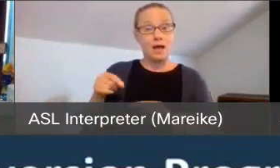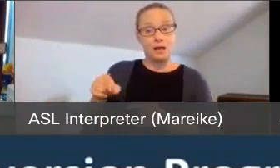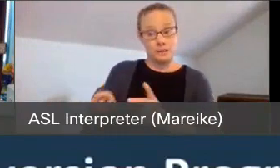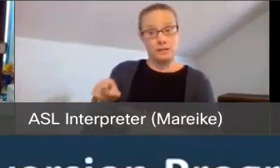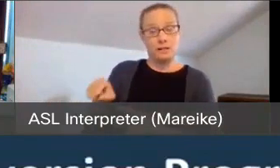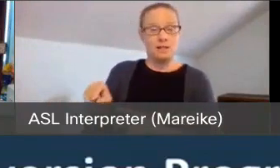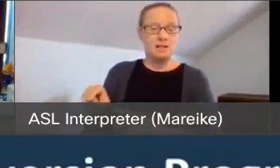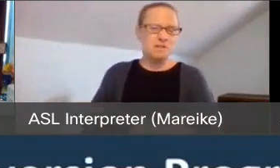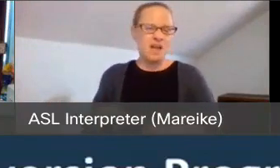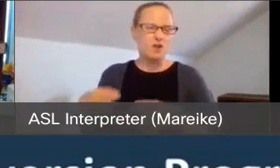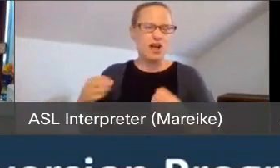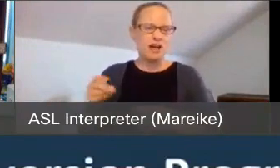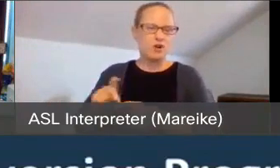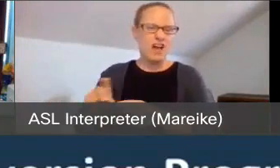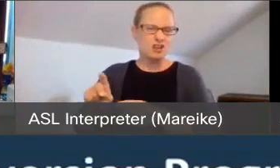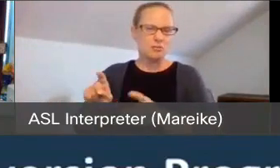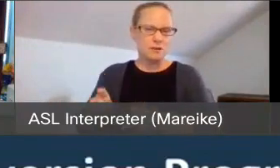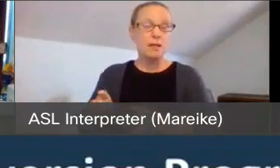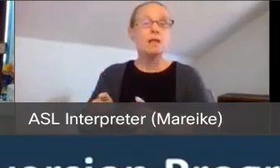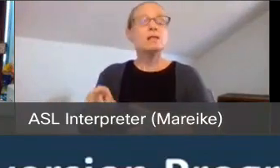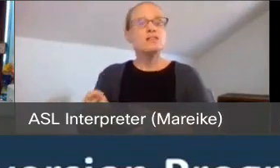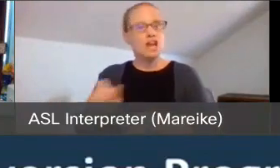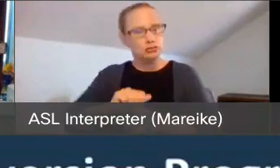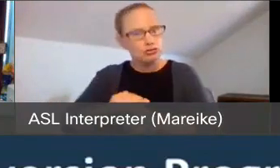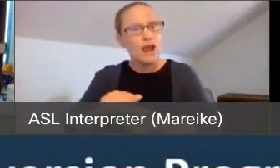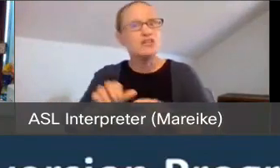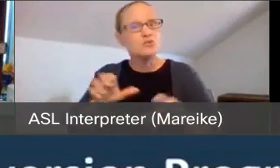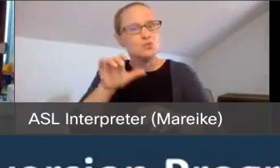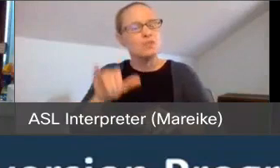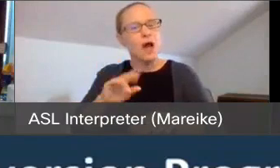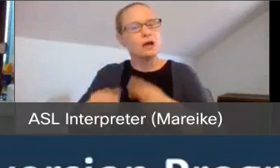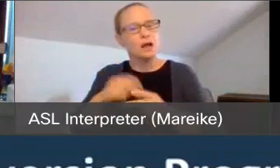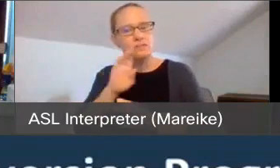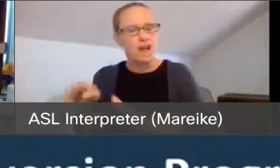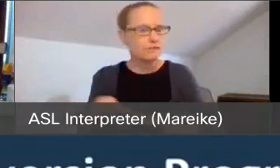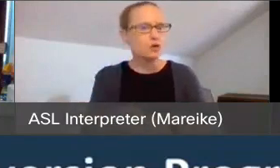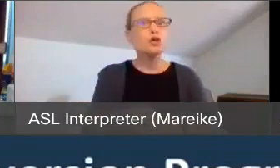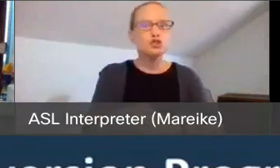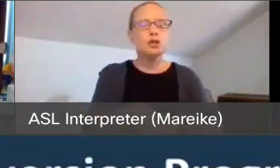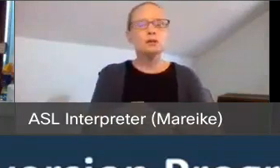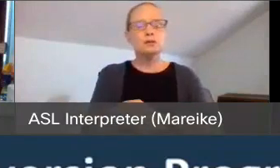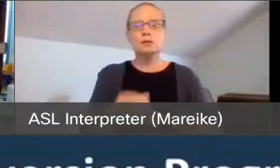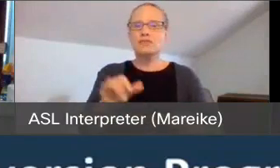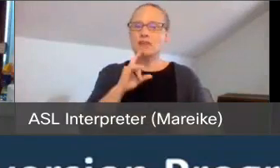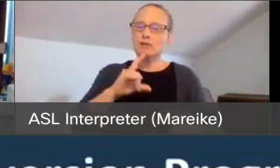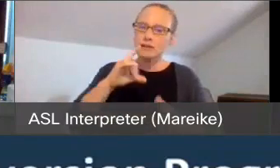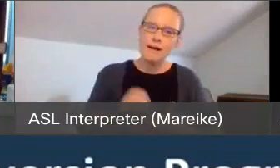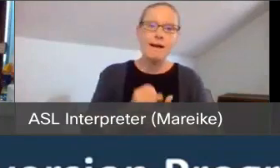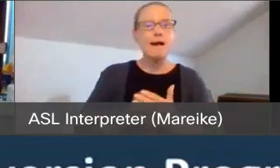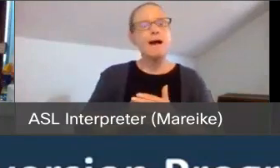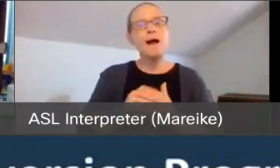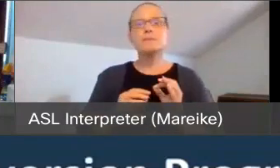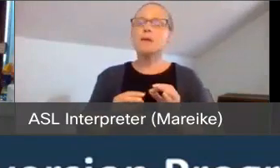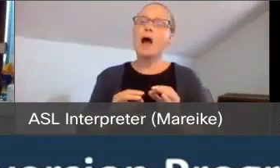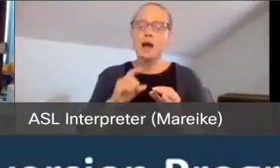health specialists are trained to be able to do this level of diversion, which optimizes resources, right? We want to be able